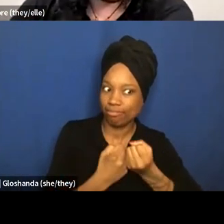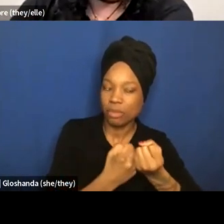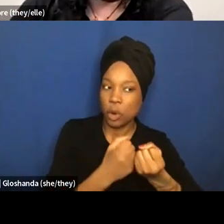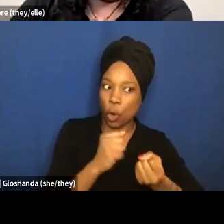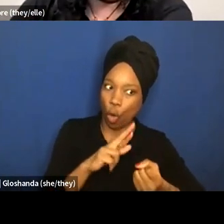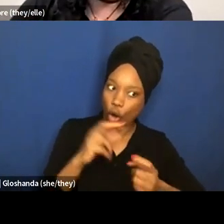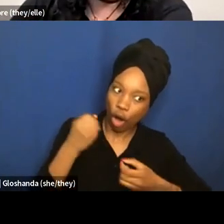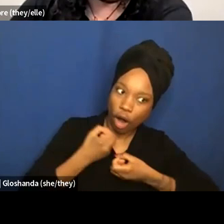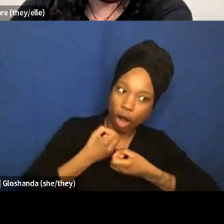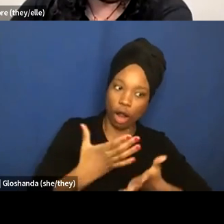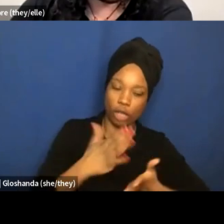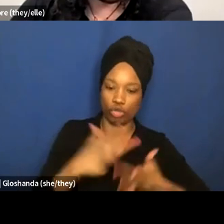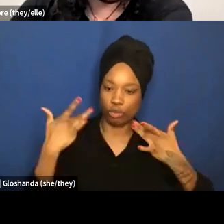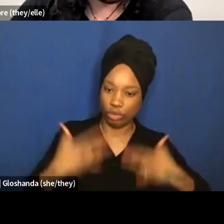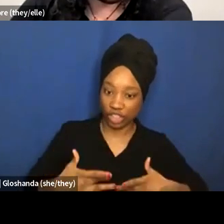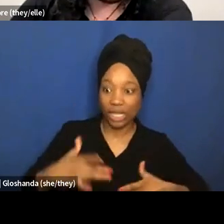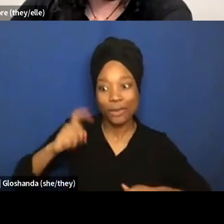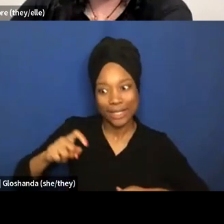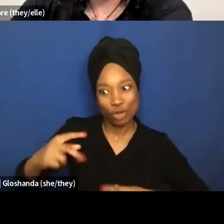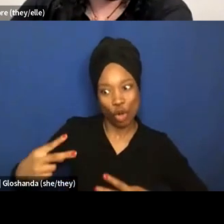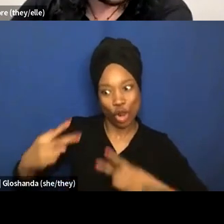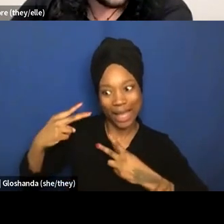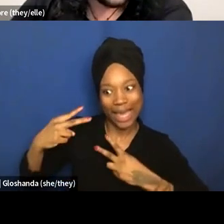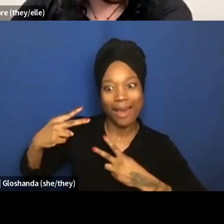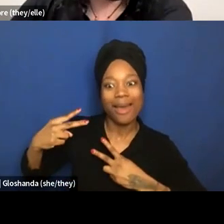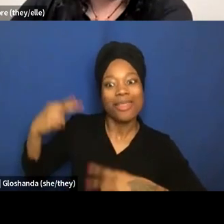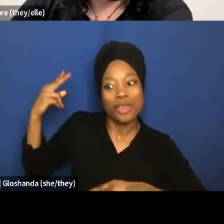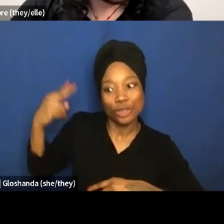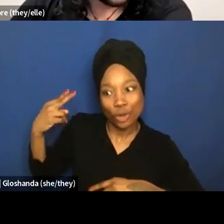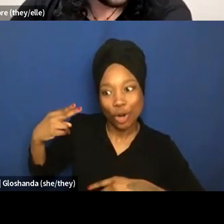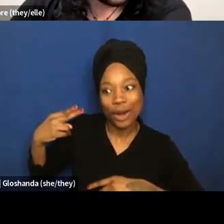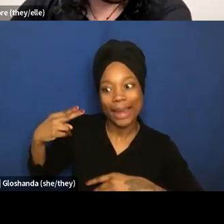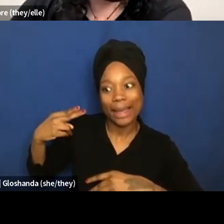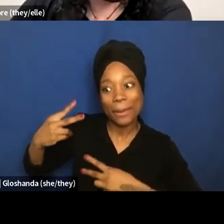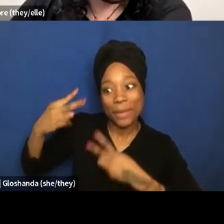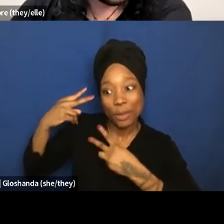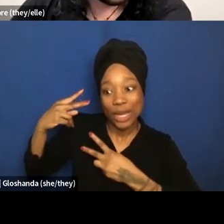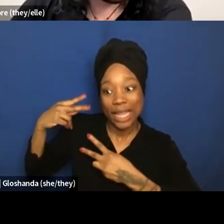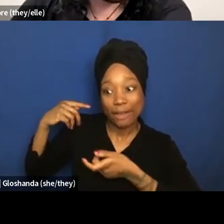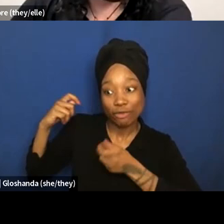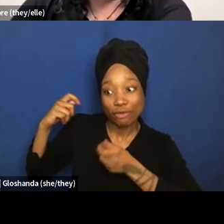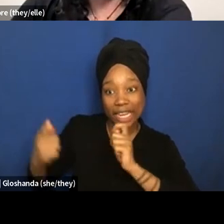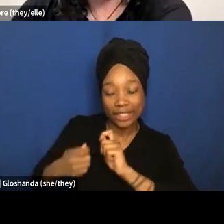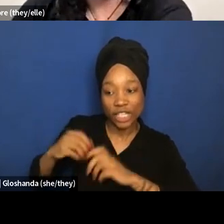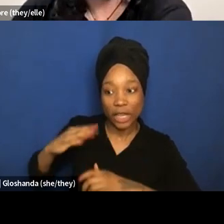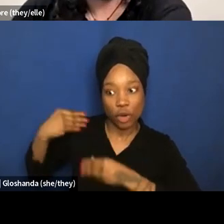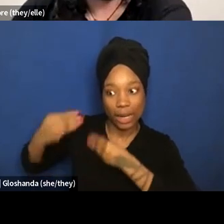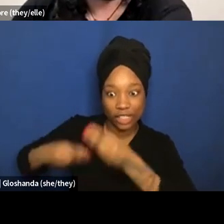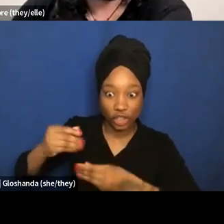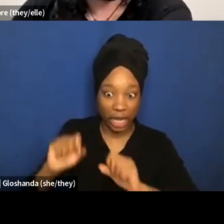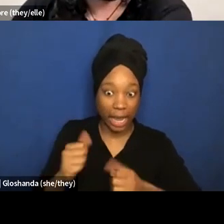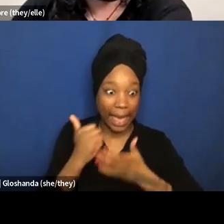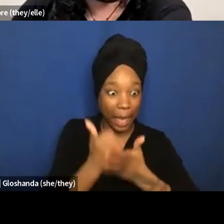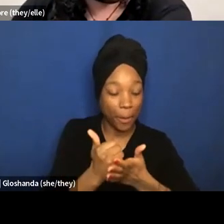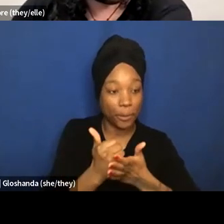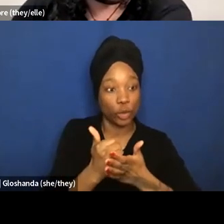look at the historic memory of change in your lineage, whatever that lineage is, that could help move you forward or move you even